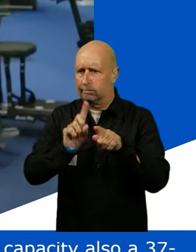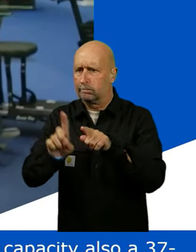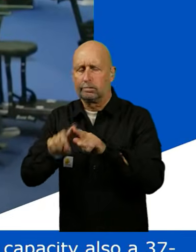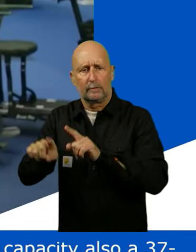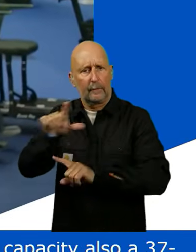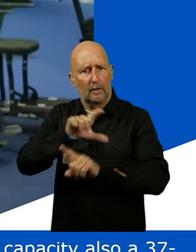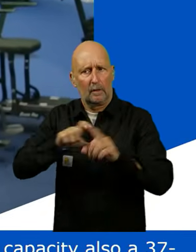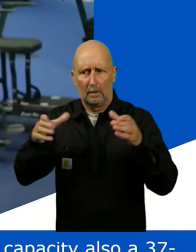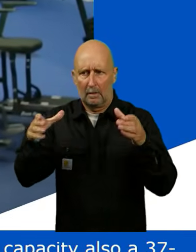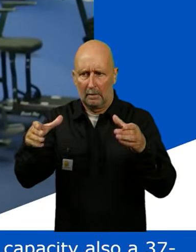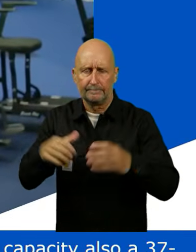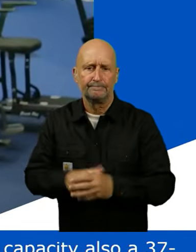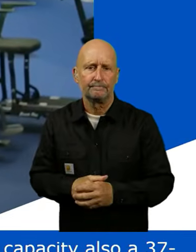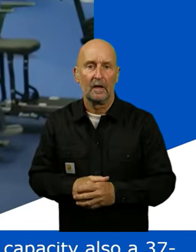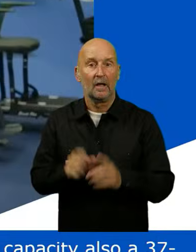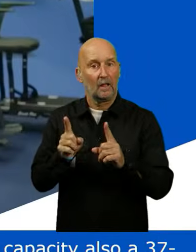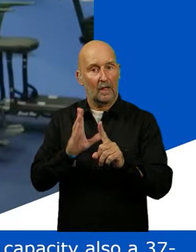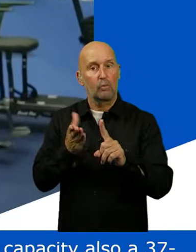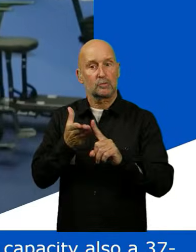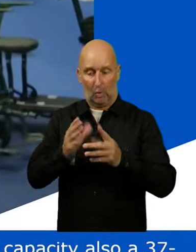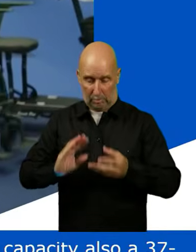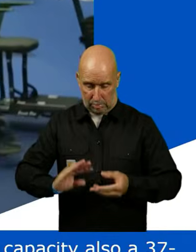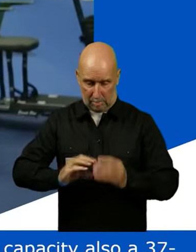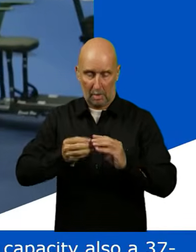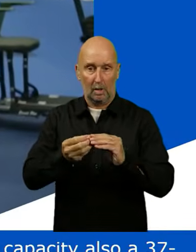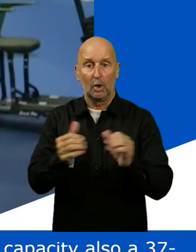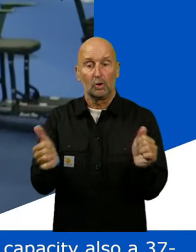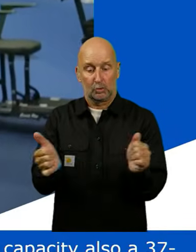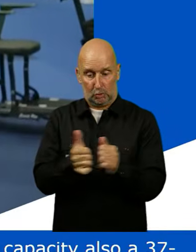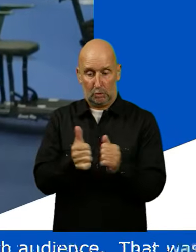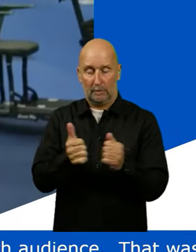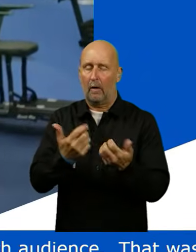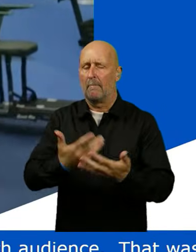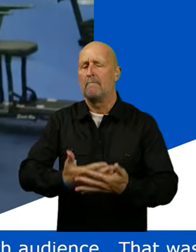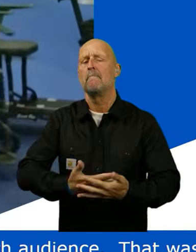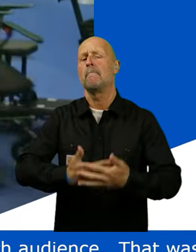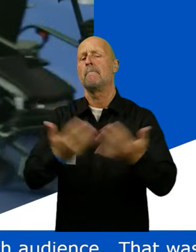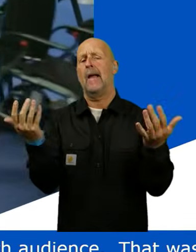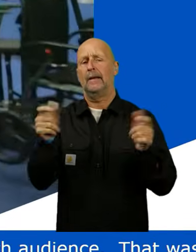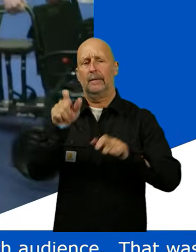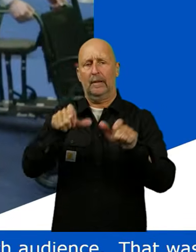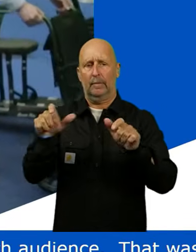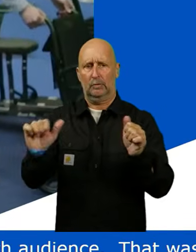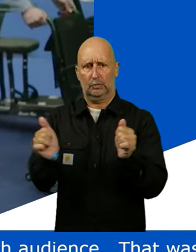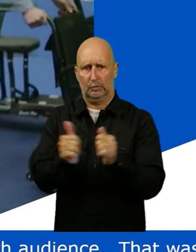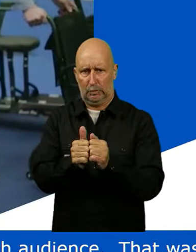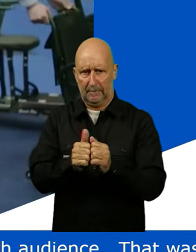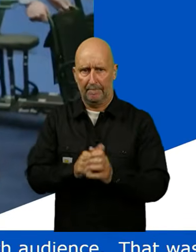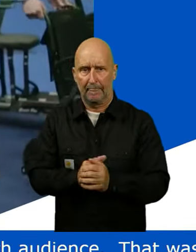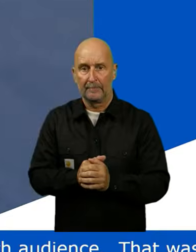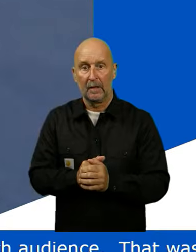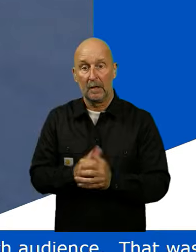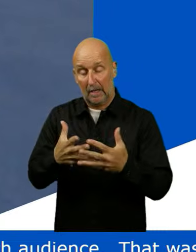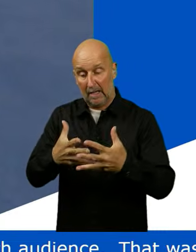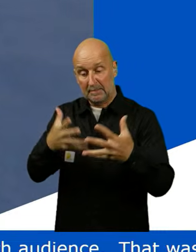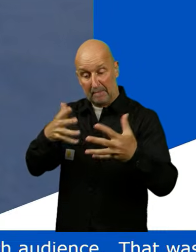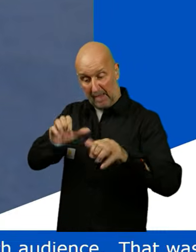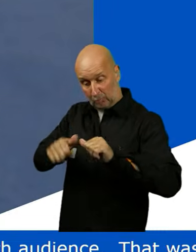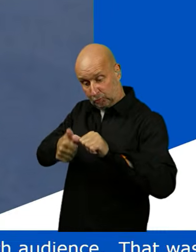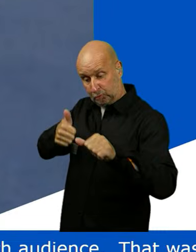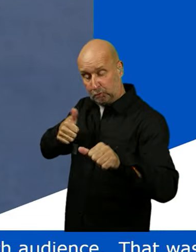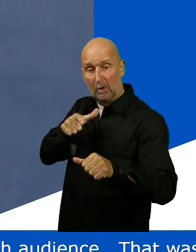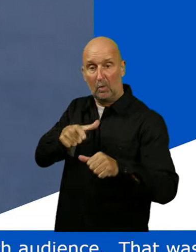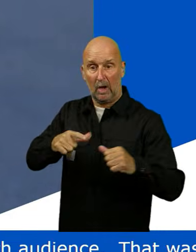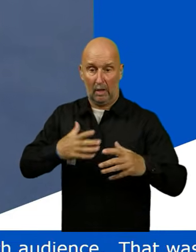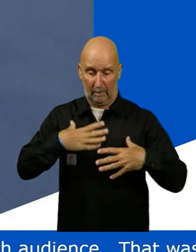audience, essentially. That was the goal, to get it suitable for as many people as we can. It's big enough, it's robust enough, nice, great big